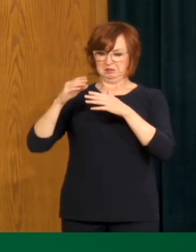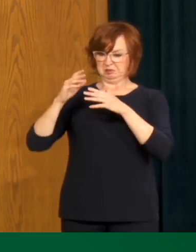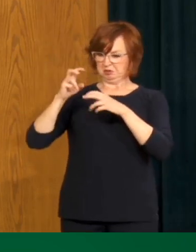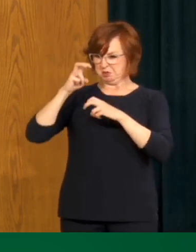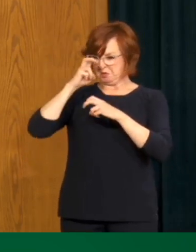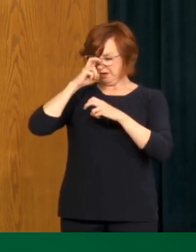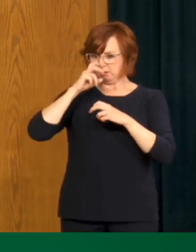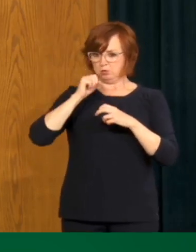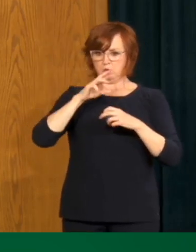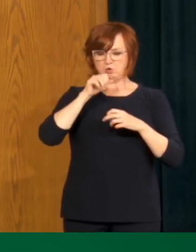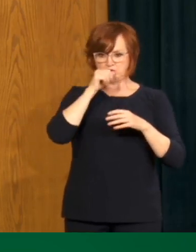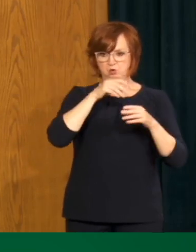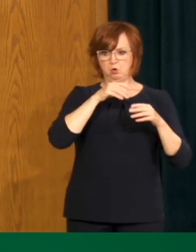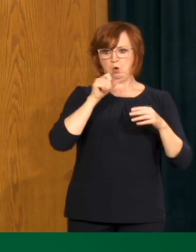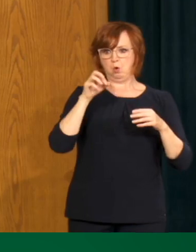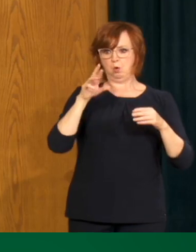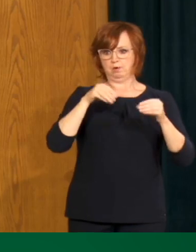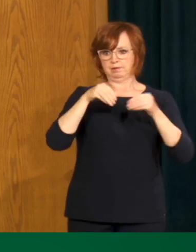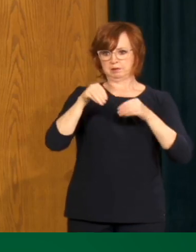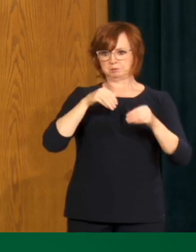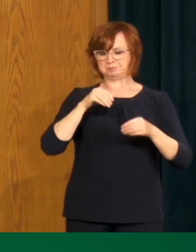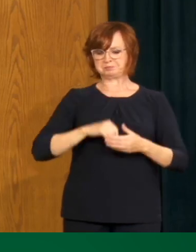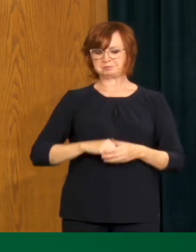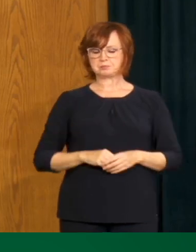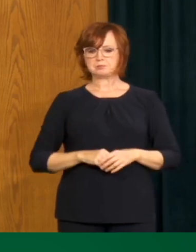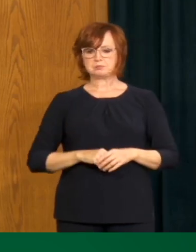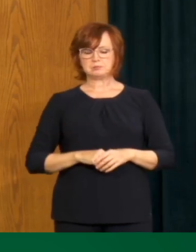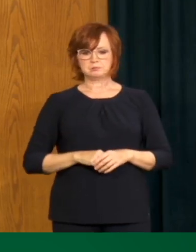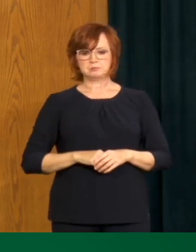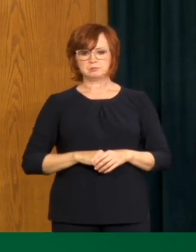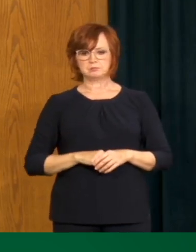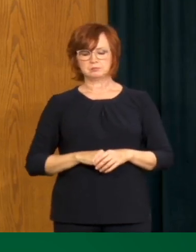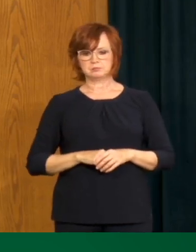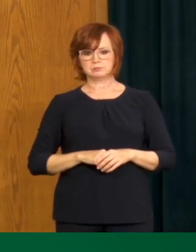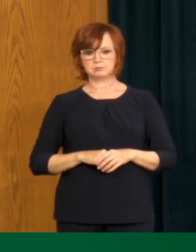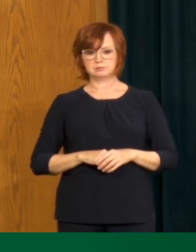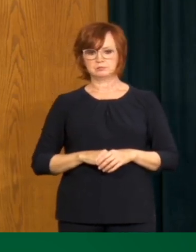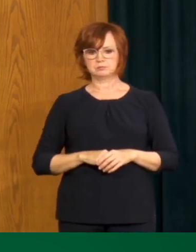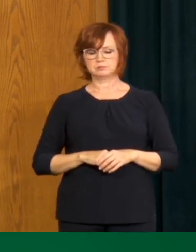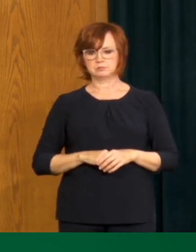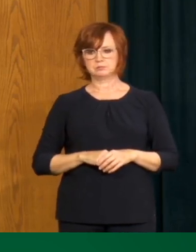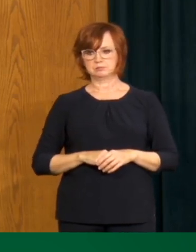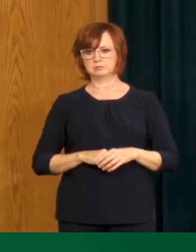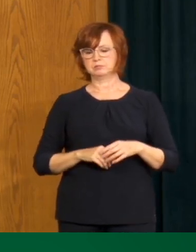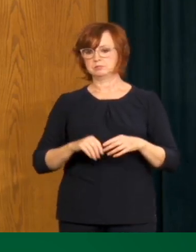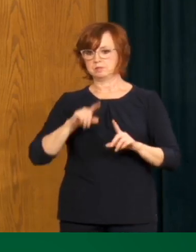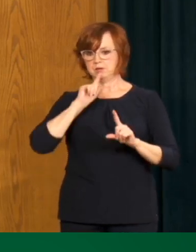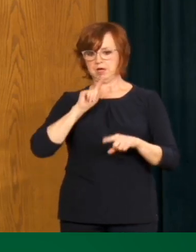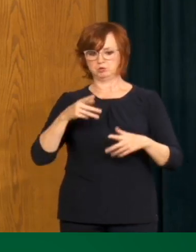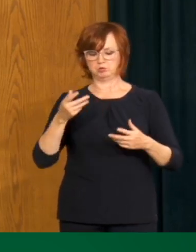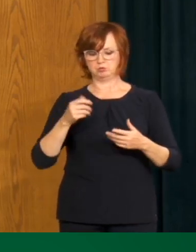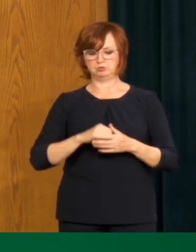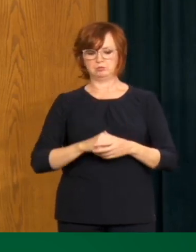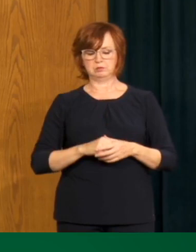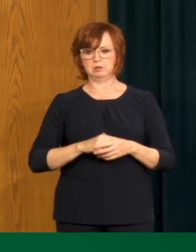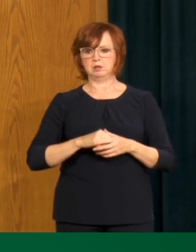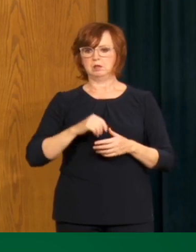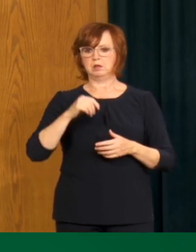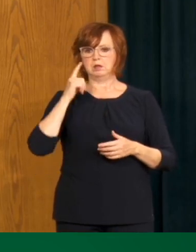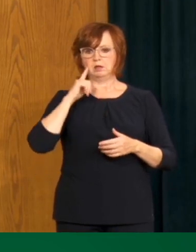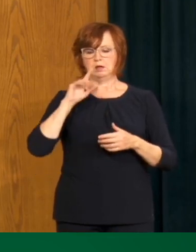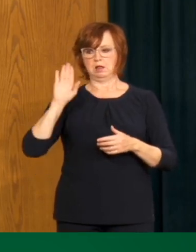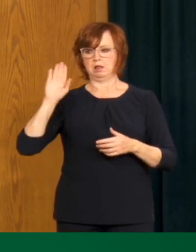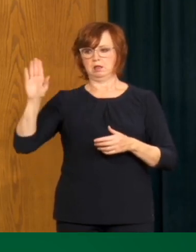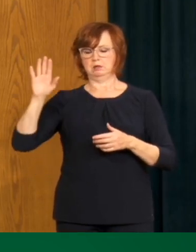federal provincial agreements. They're federal initiatives that have been put forward. I would point to some of the personal protective equipment